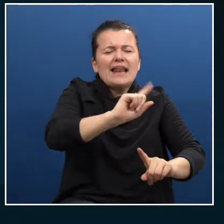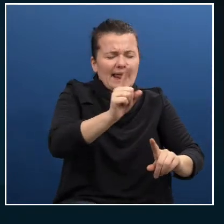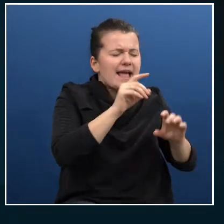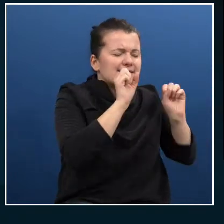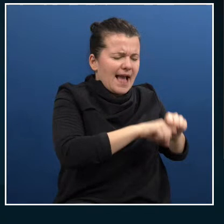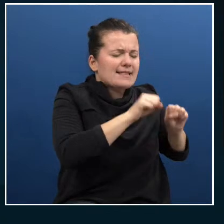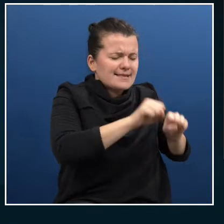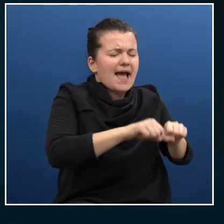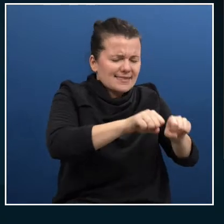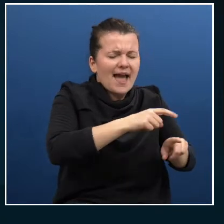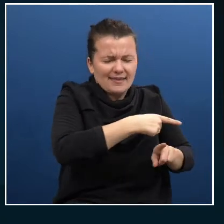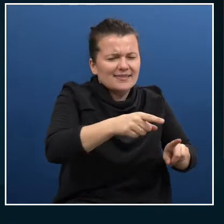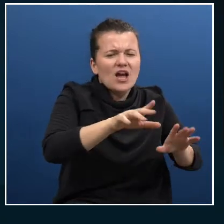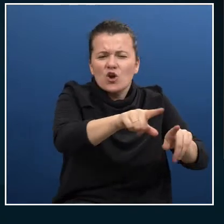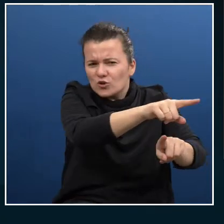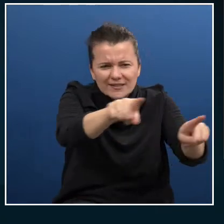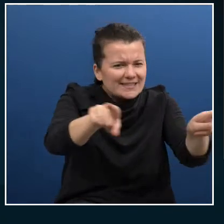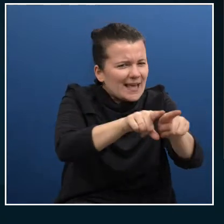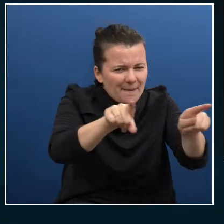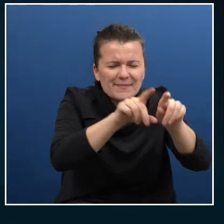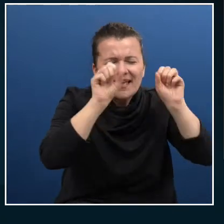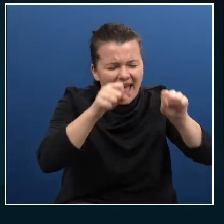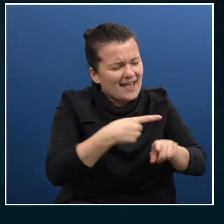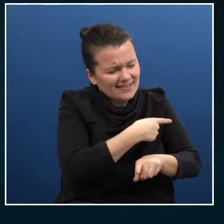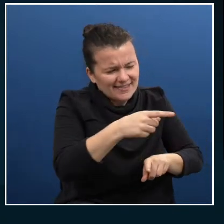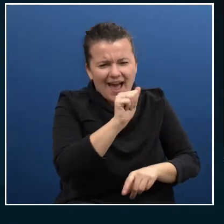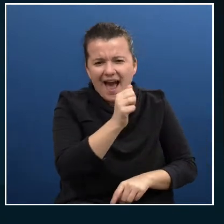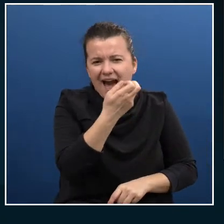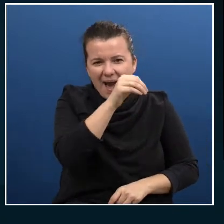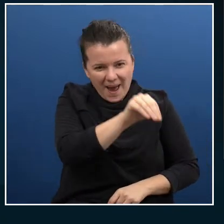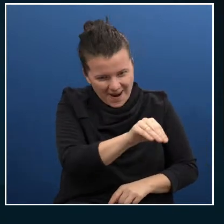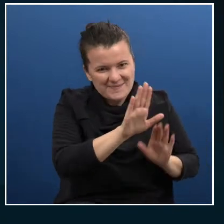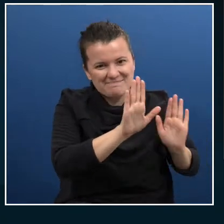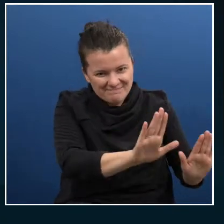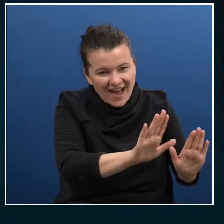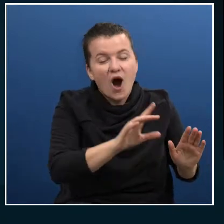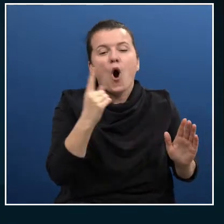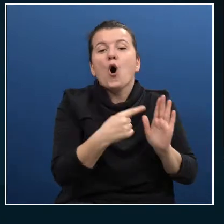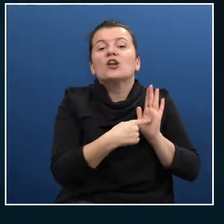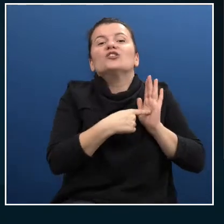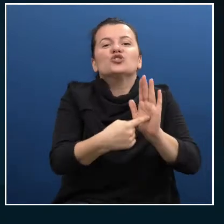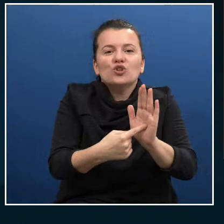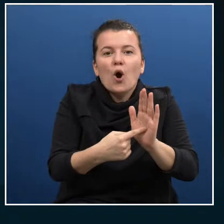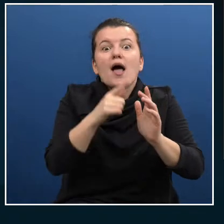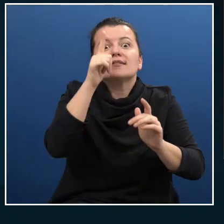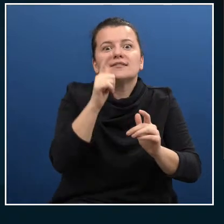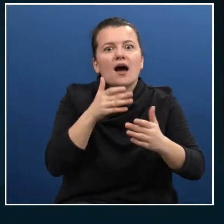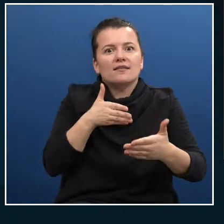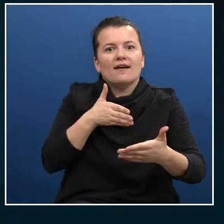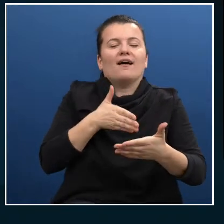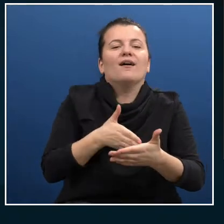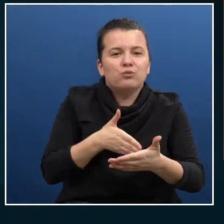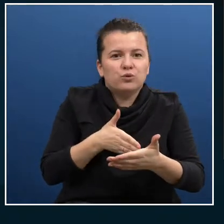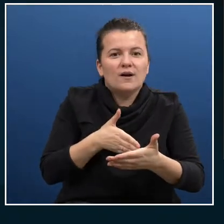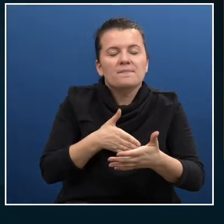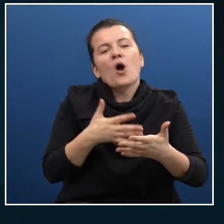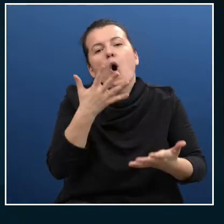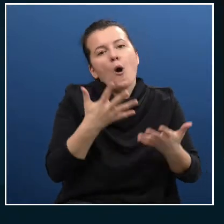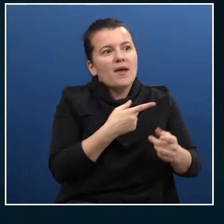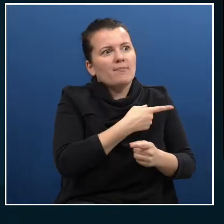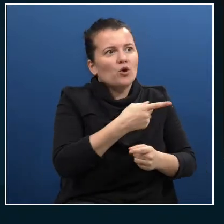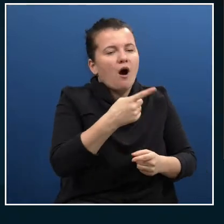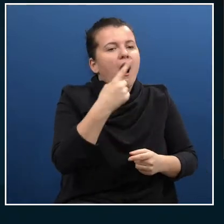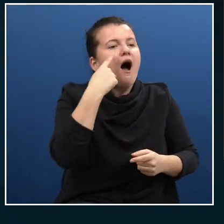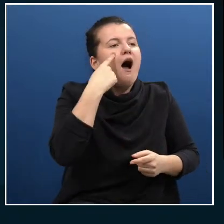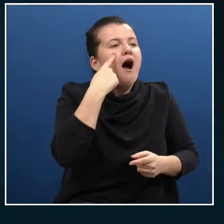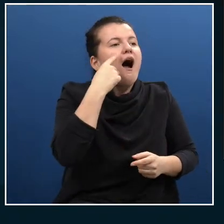stopping you to use that altogether. It's just another way of showing you how you can easily create those